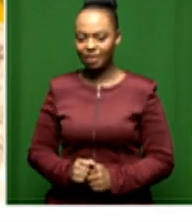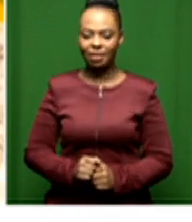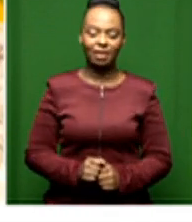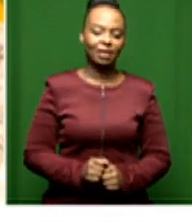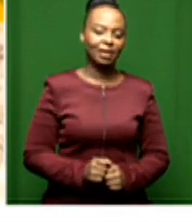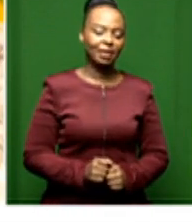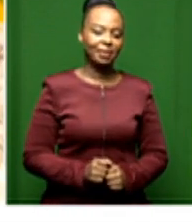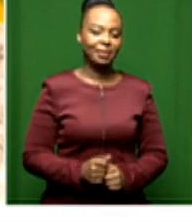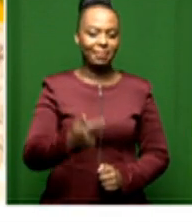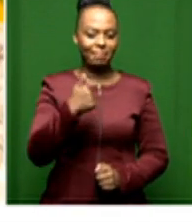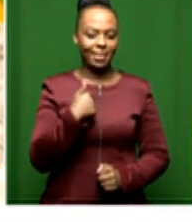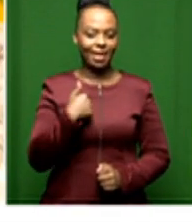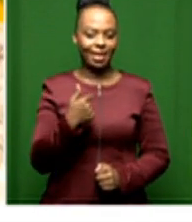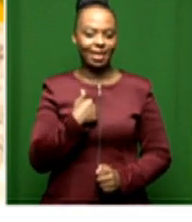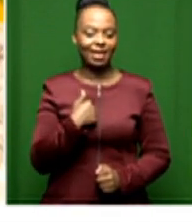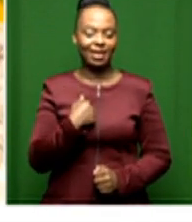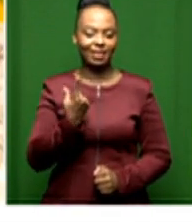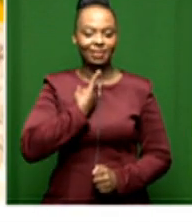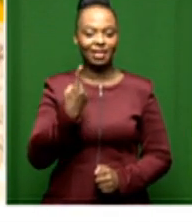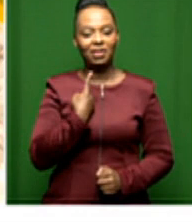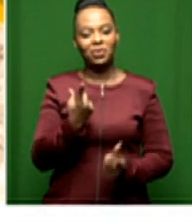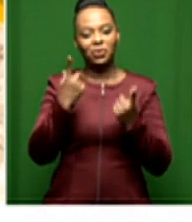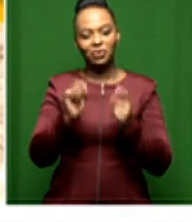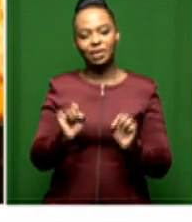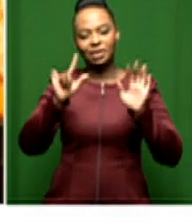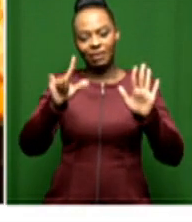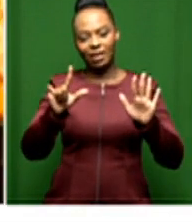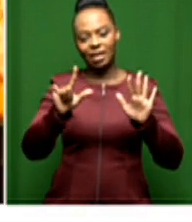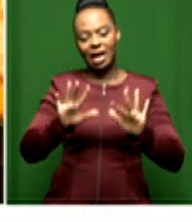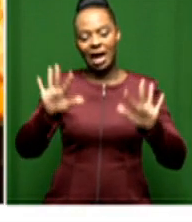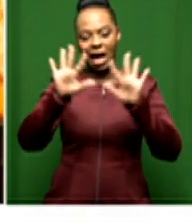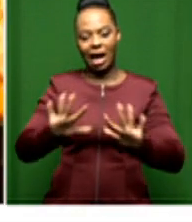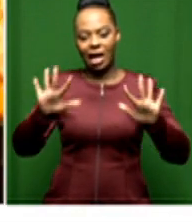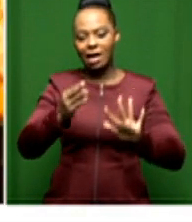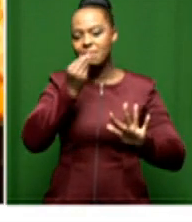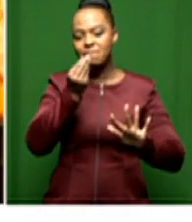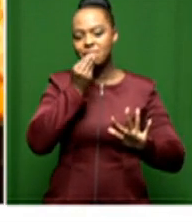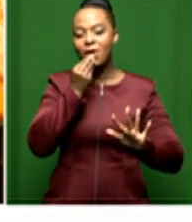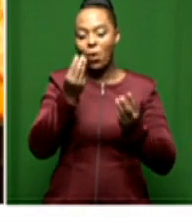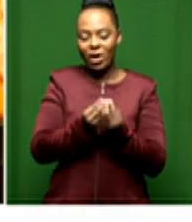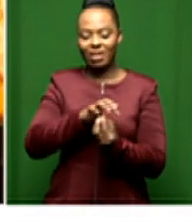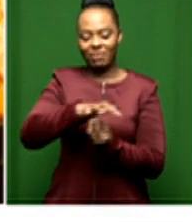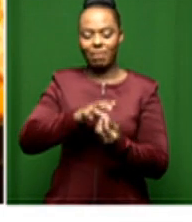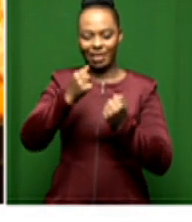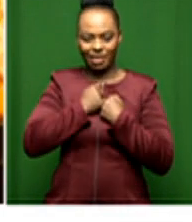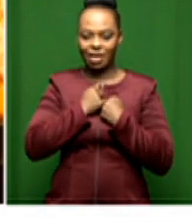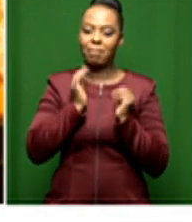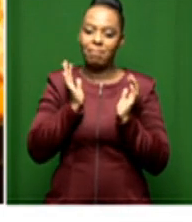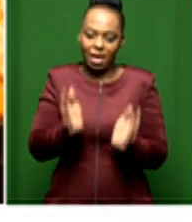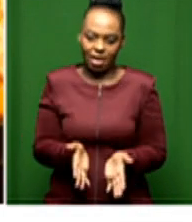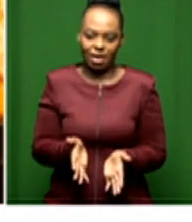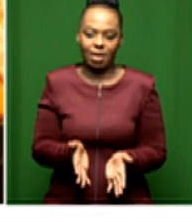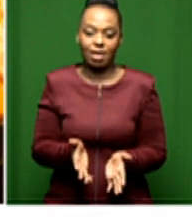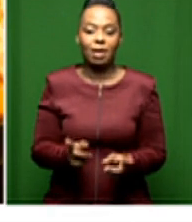I only do 7 colors when I'm with my whole family. Like, okay. That is literally the whole family.